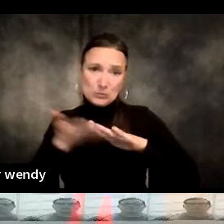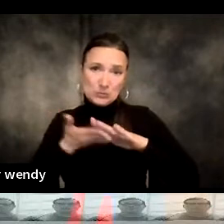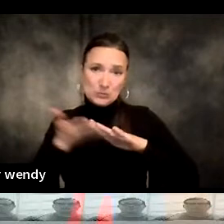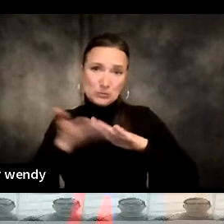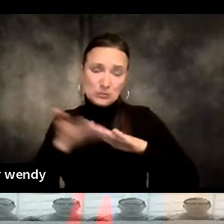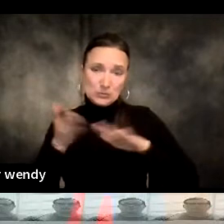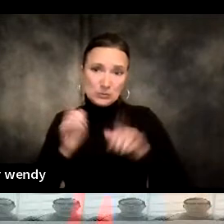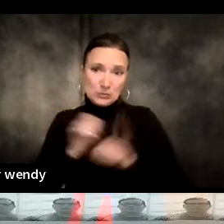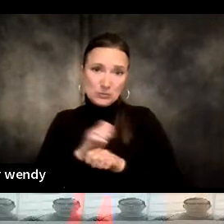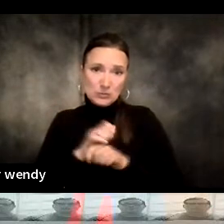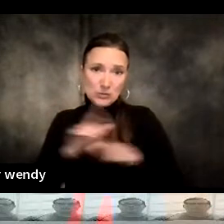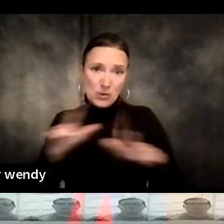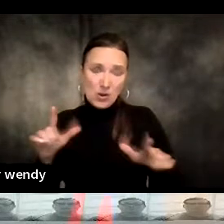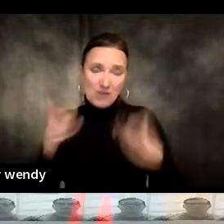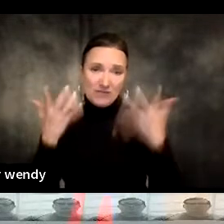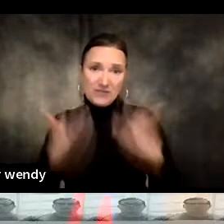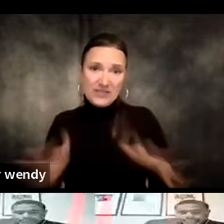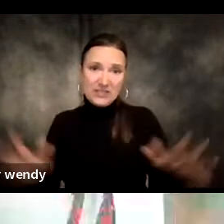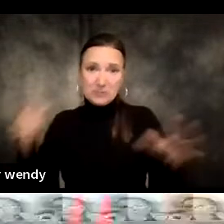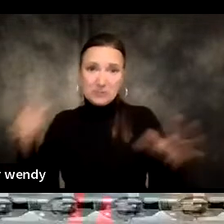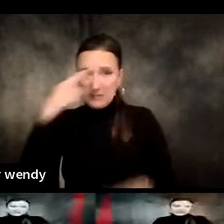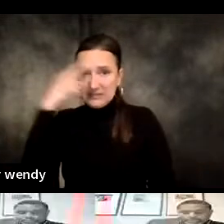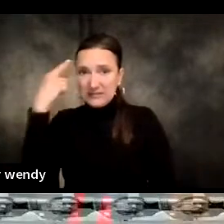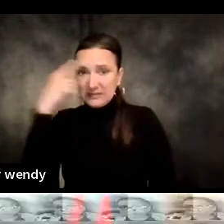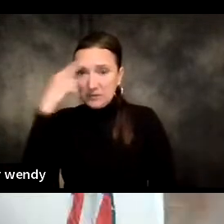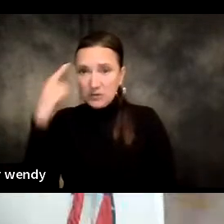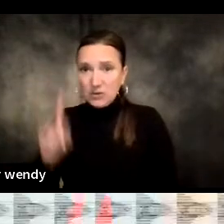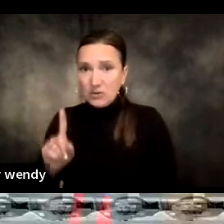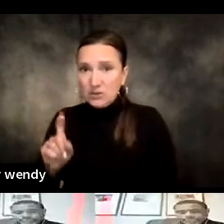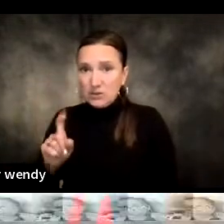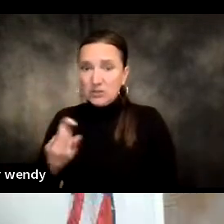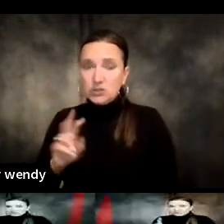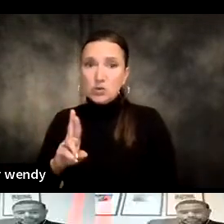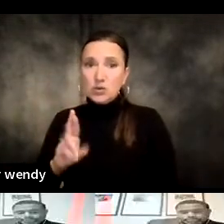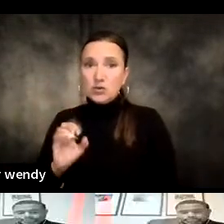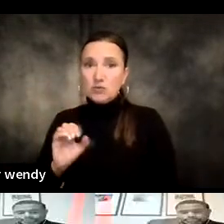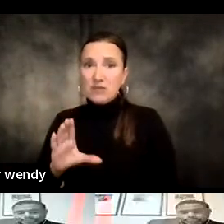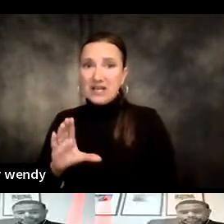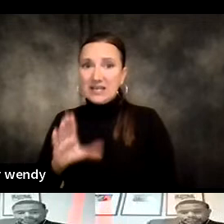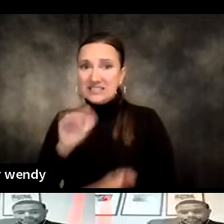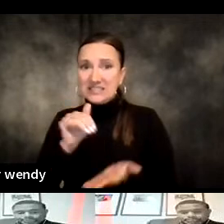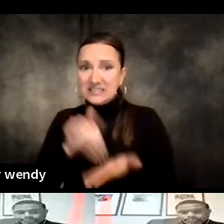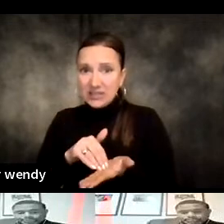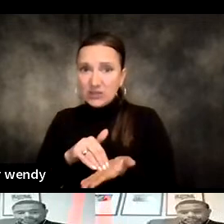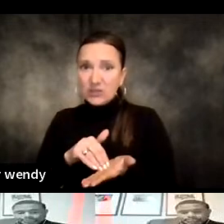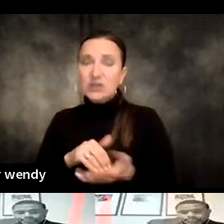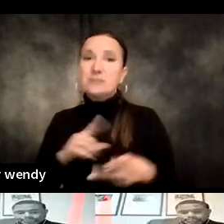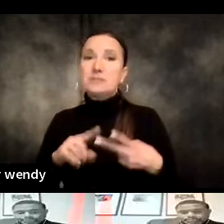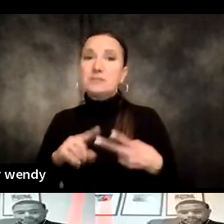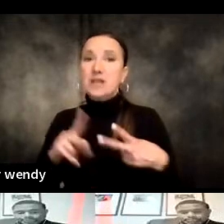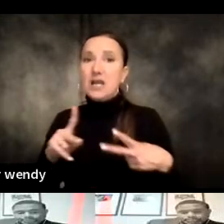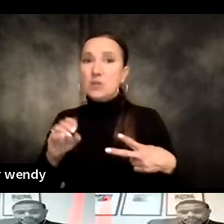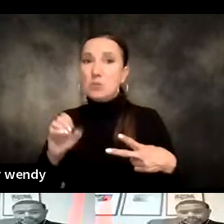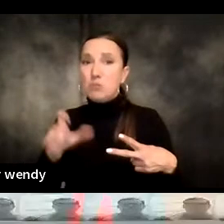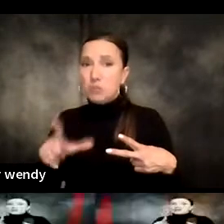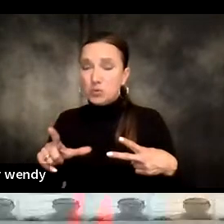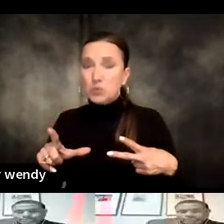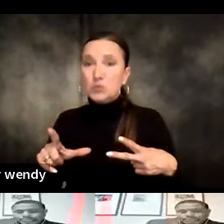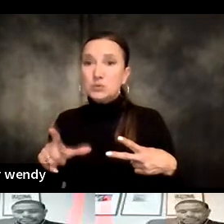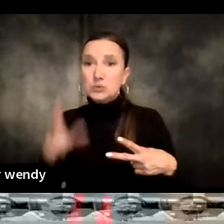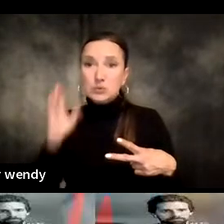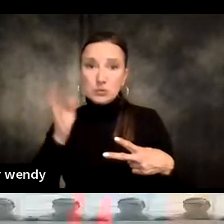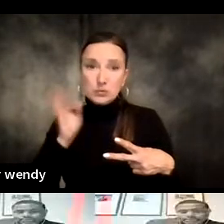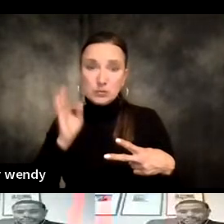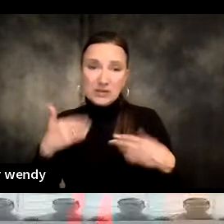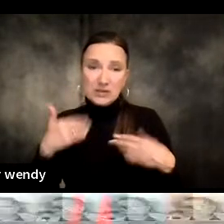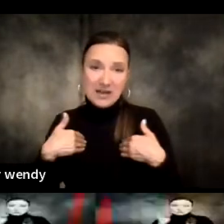be working by the summer so that the recreation centers and where the pools are will have